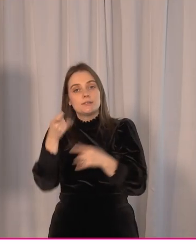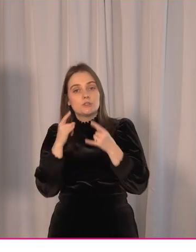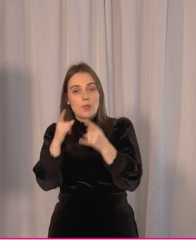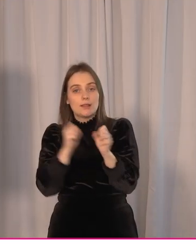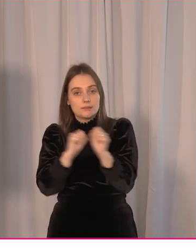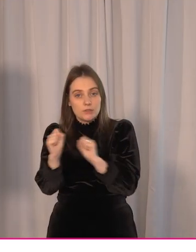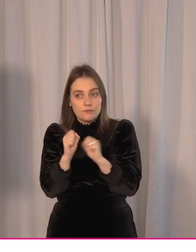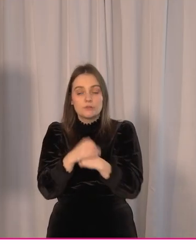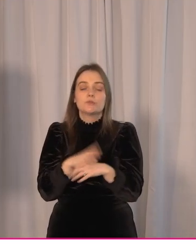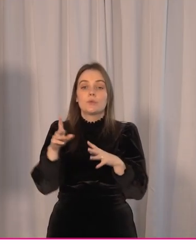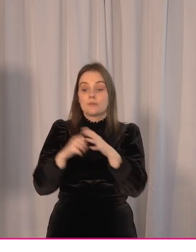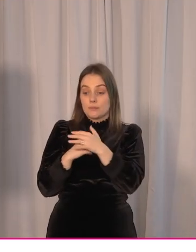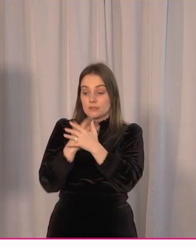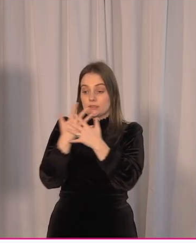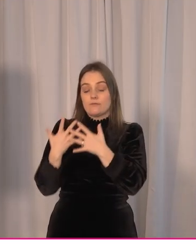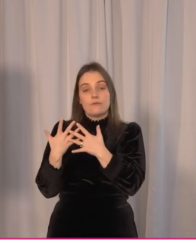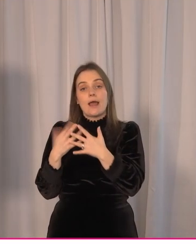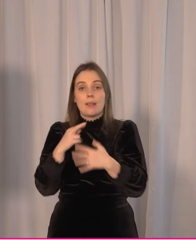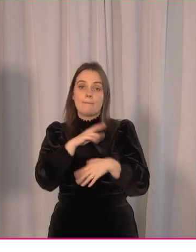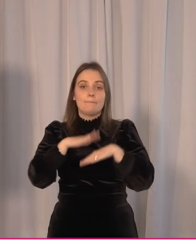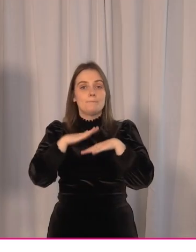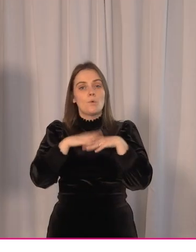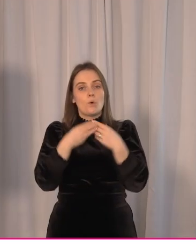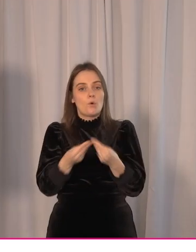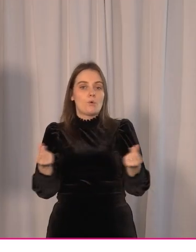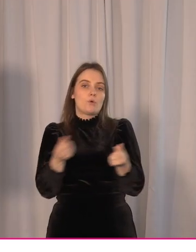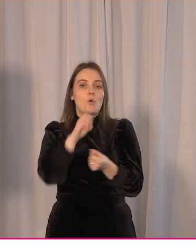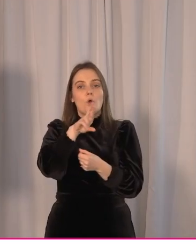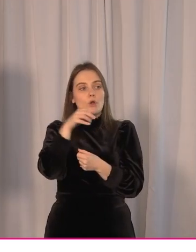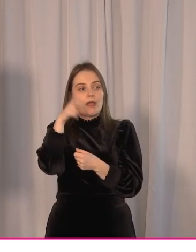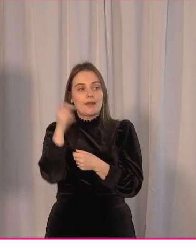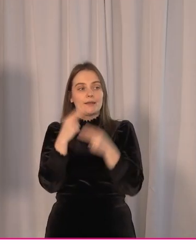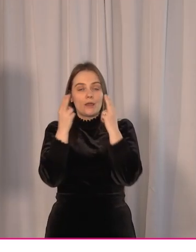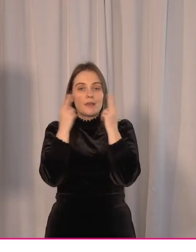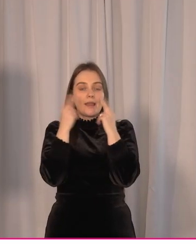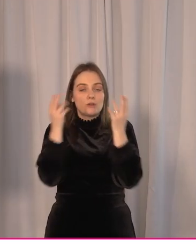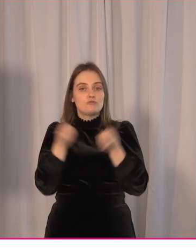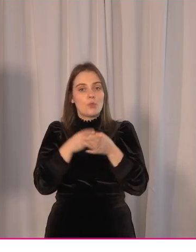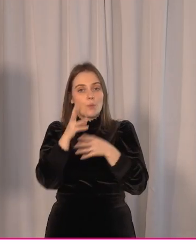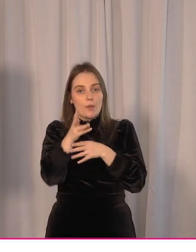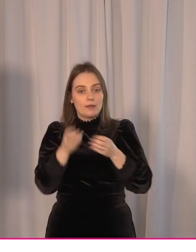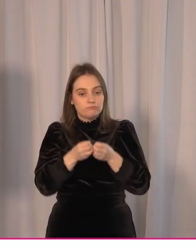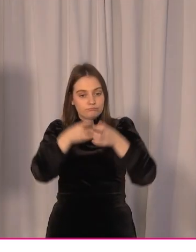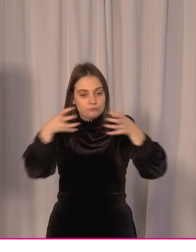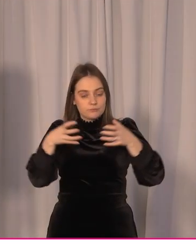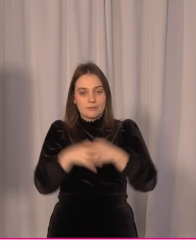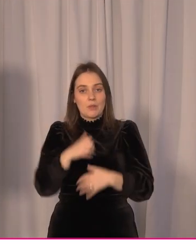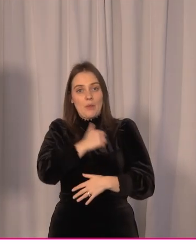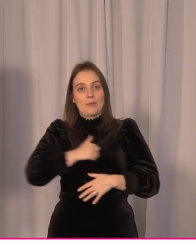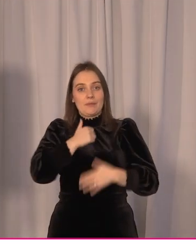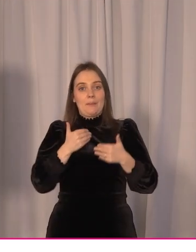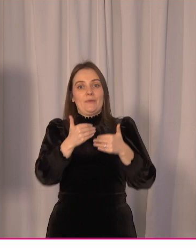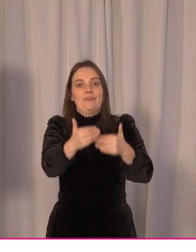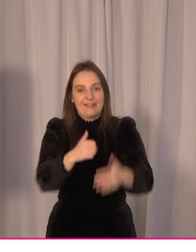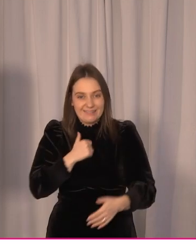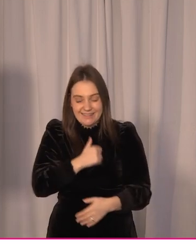have developed in a more organic way, maybe up to this point, so we really wanted to design it. And I'm gone over time, so I'm going to move on.